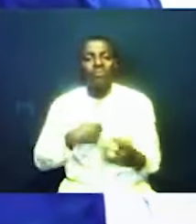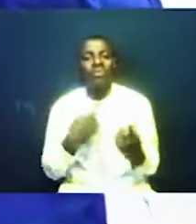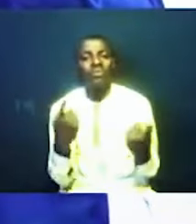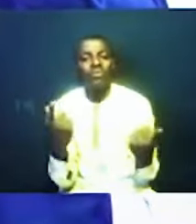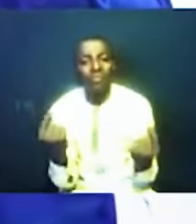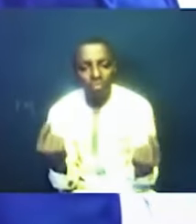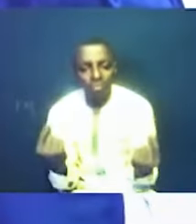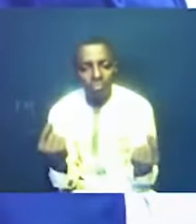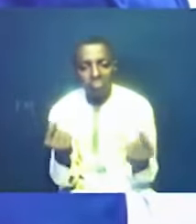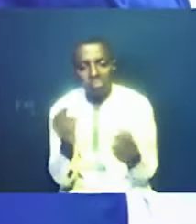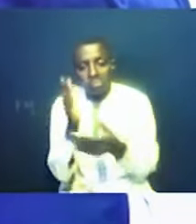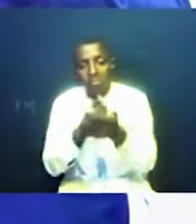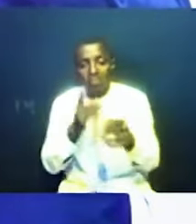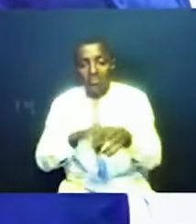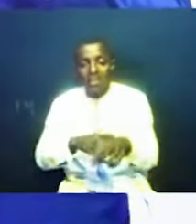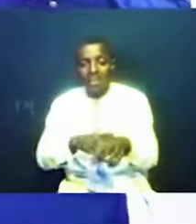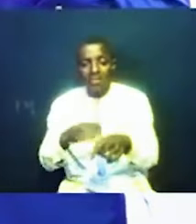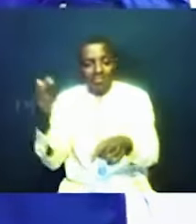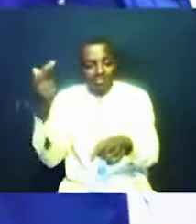the sake of your family,